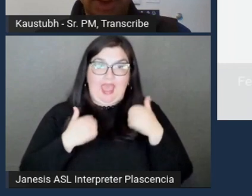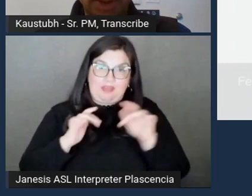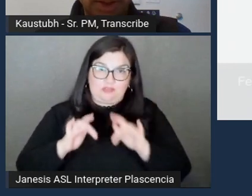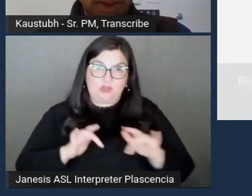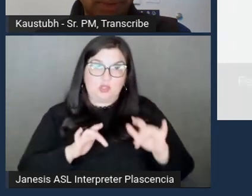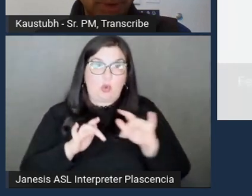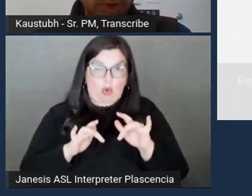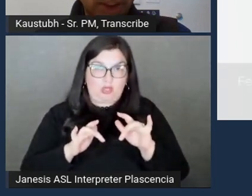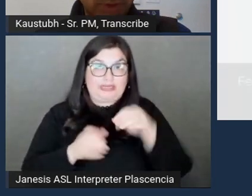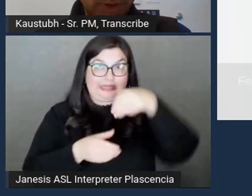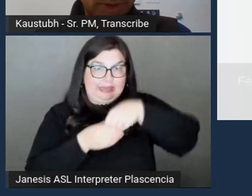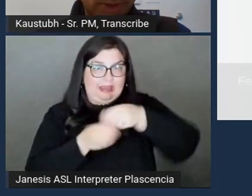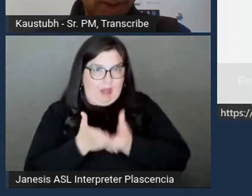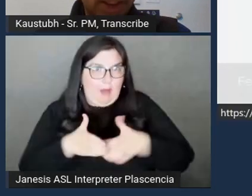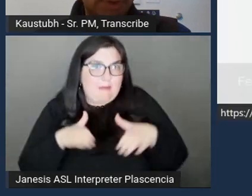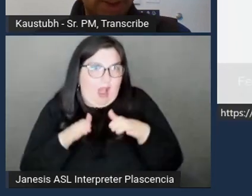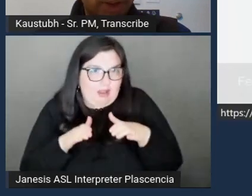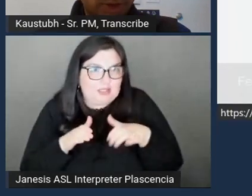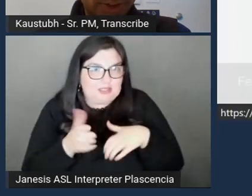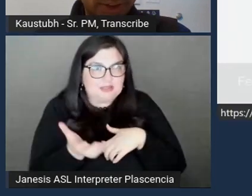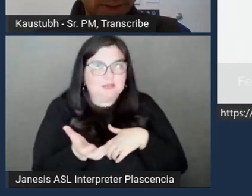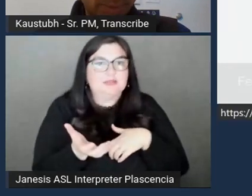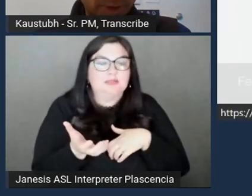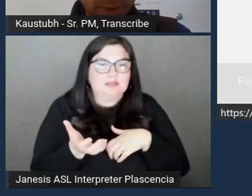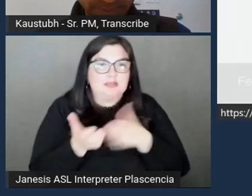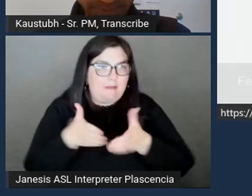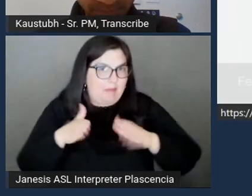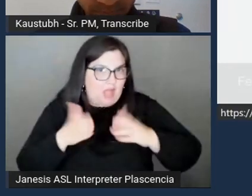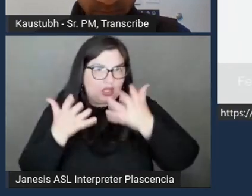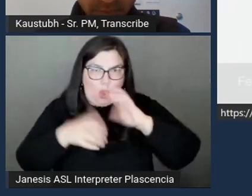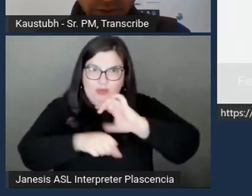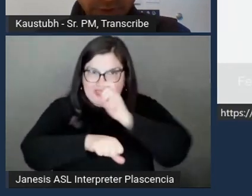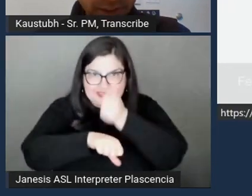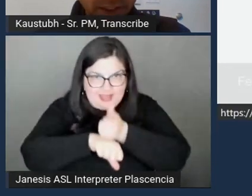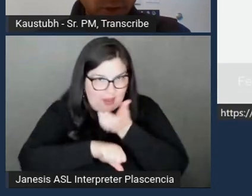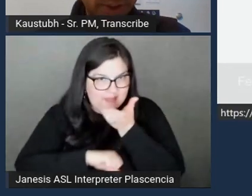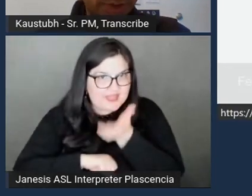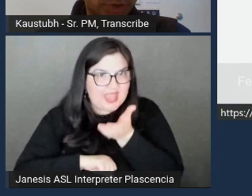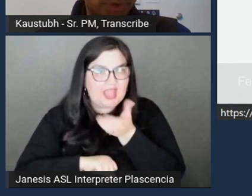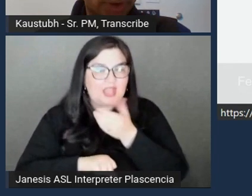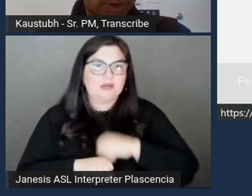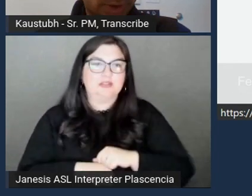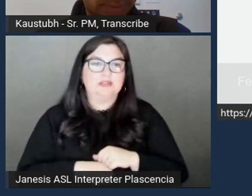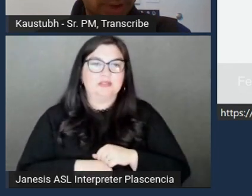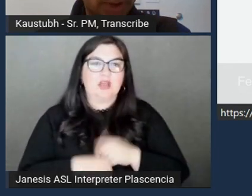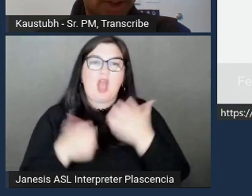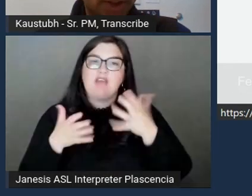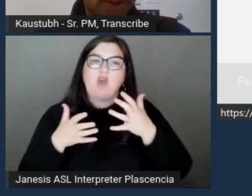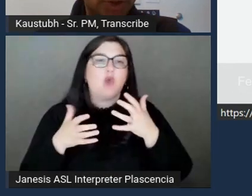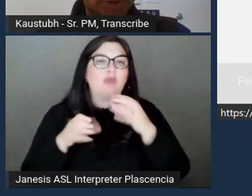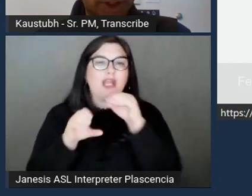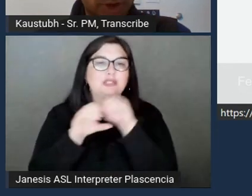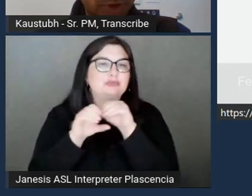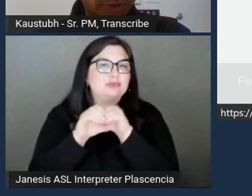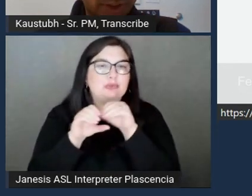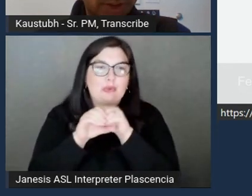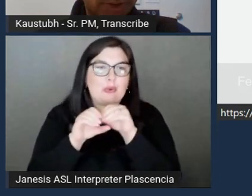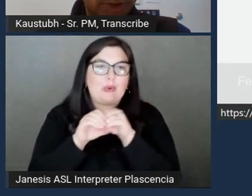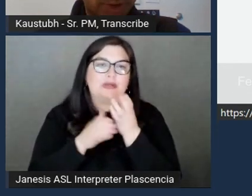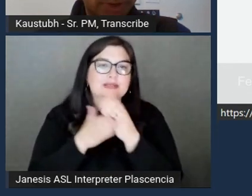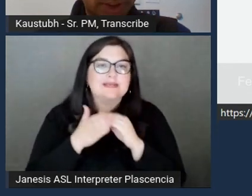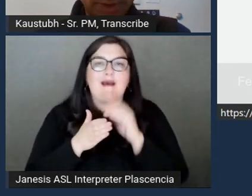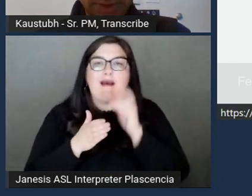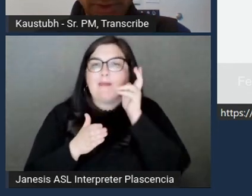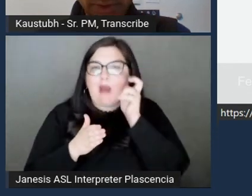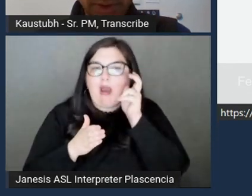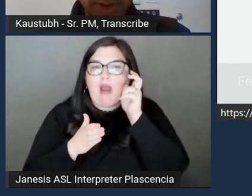So I have all this. I have a bucket already set up here where I had already stored a sort of an audio file. So I'm